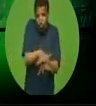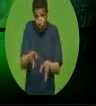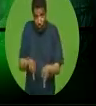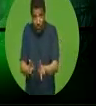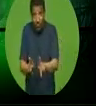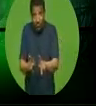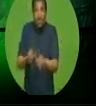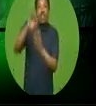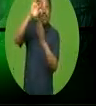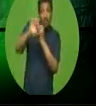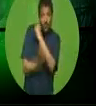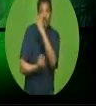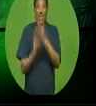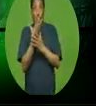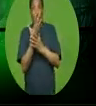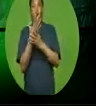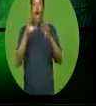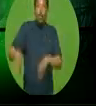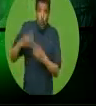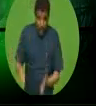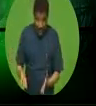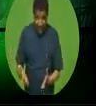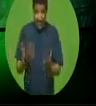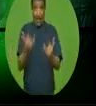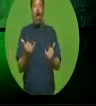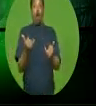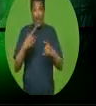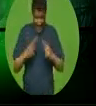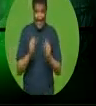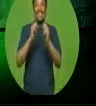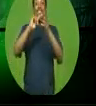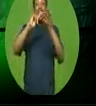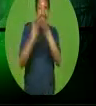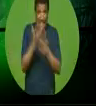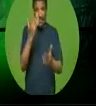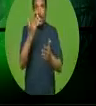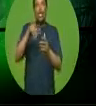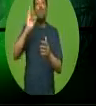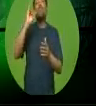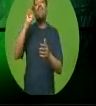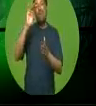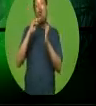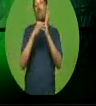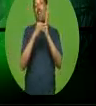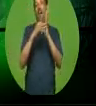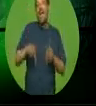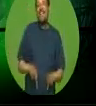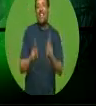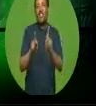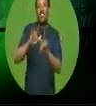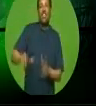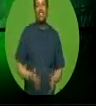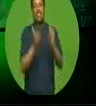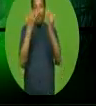Students, now let's discuss the Uni-Modal agricultural strategy. First, let me